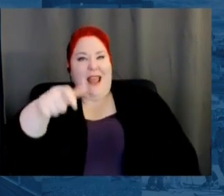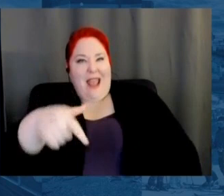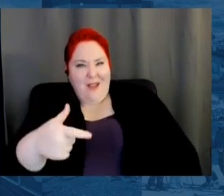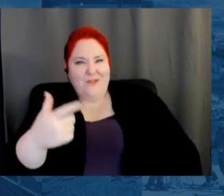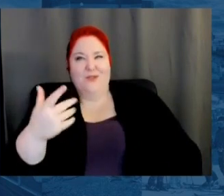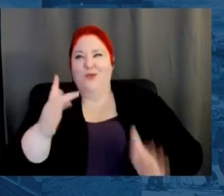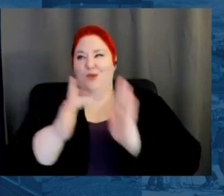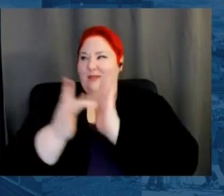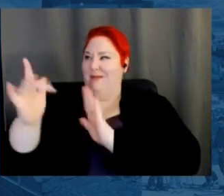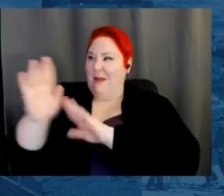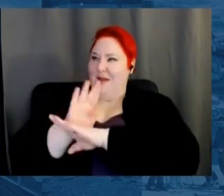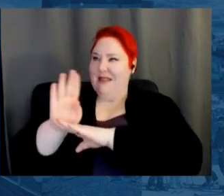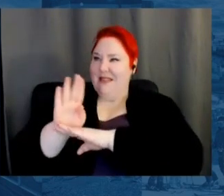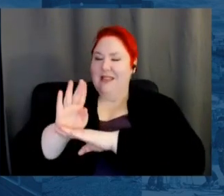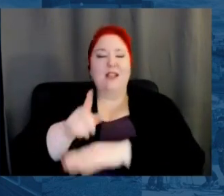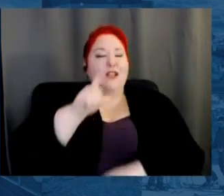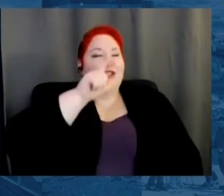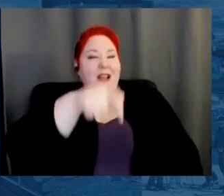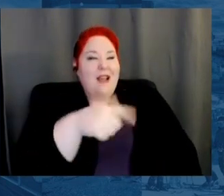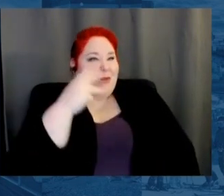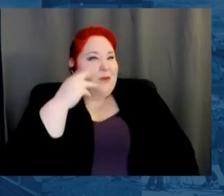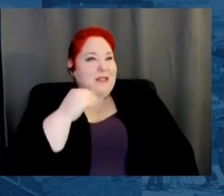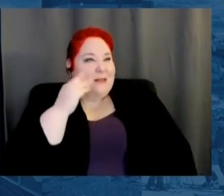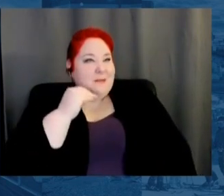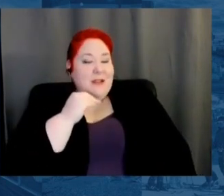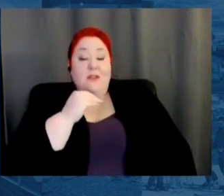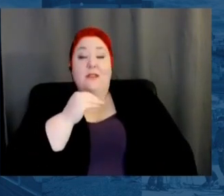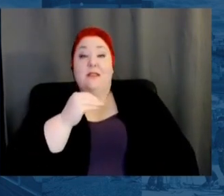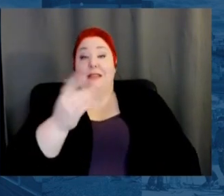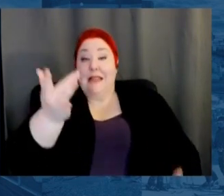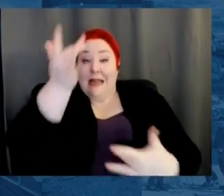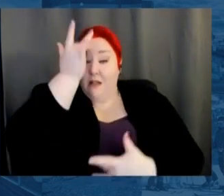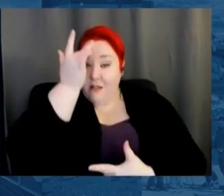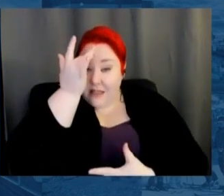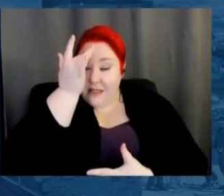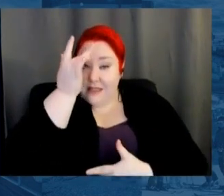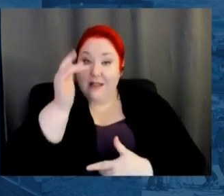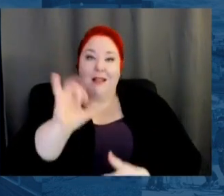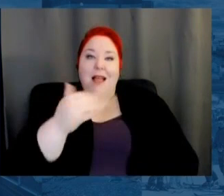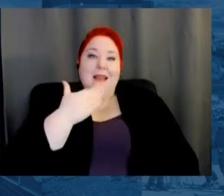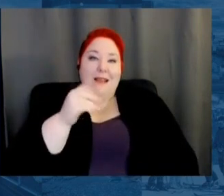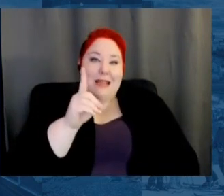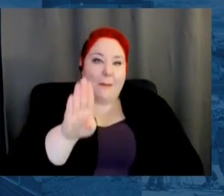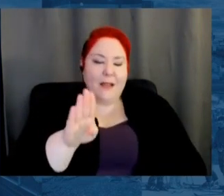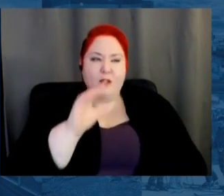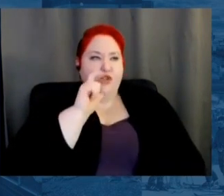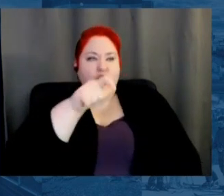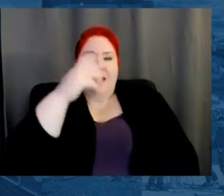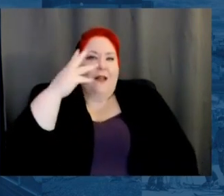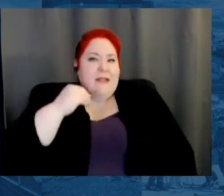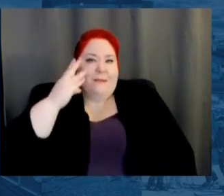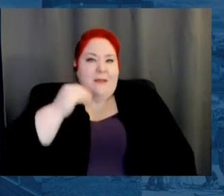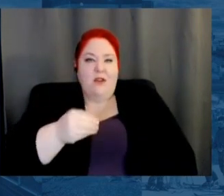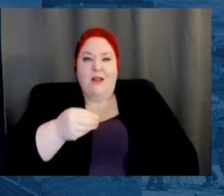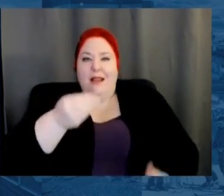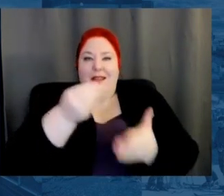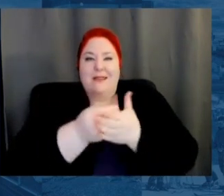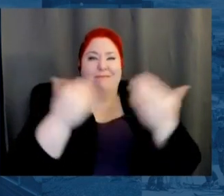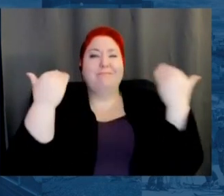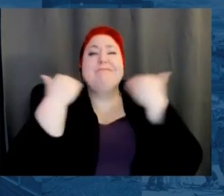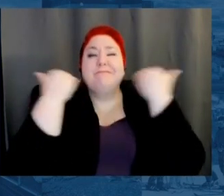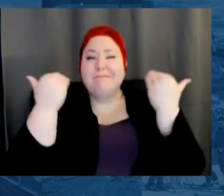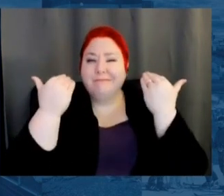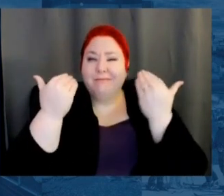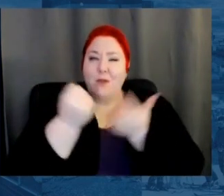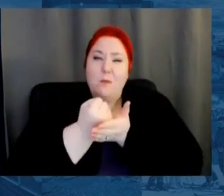face financial ruin if you're faced with a chronic illness like diabetes. People pay hundreds and sometimes thousands of